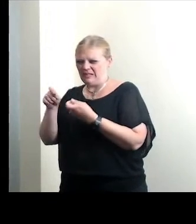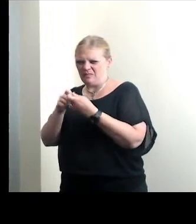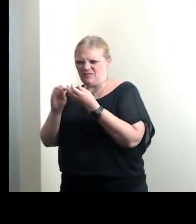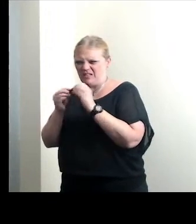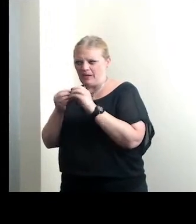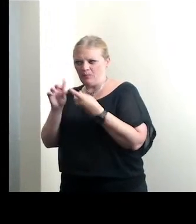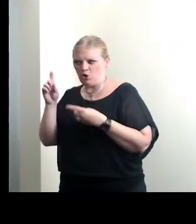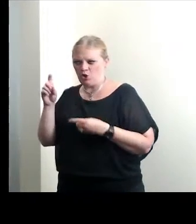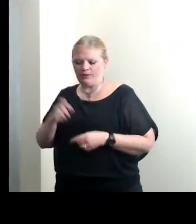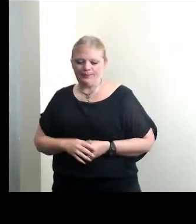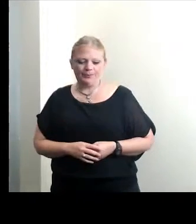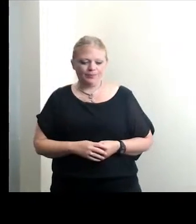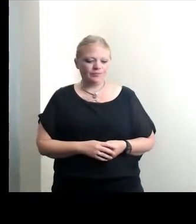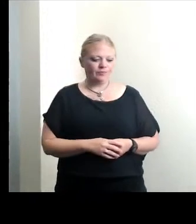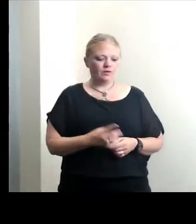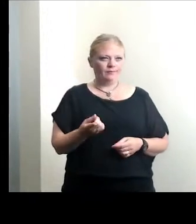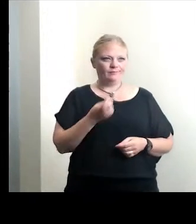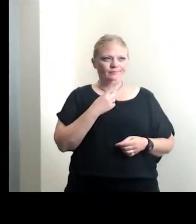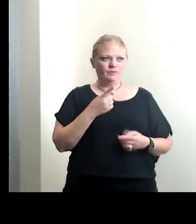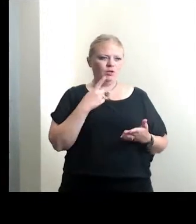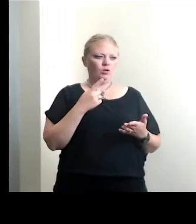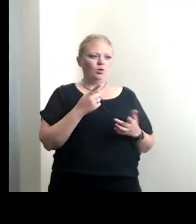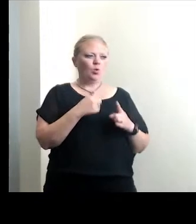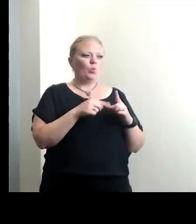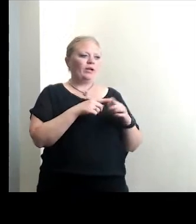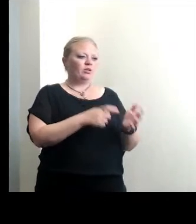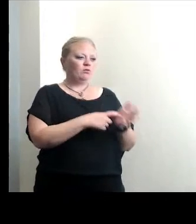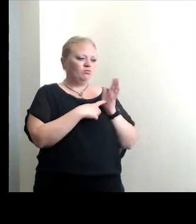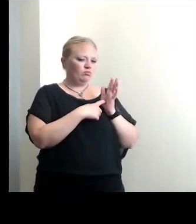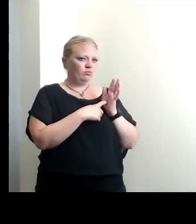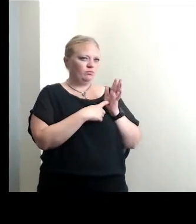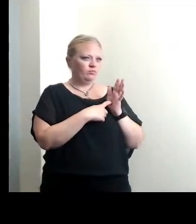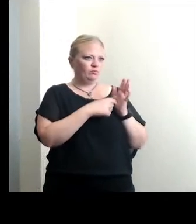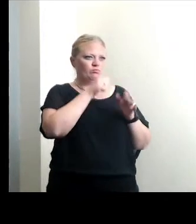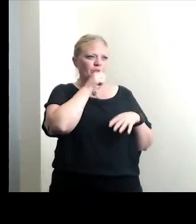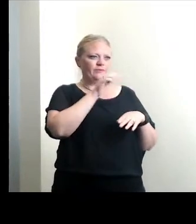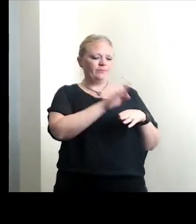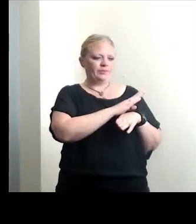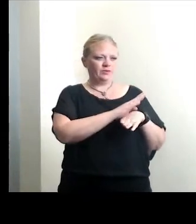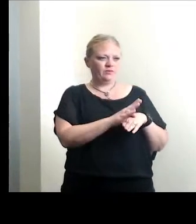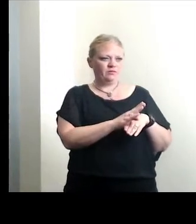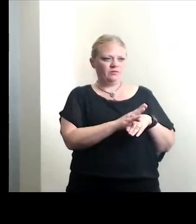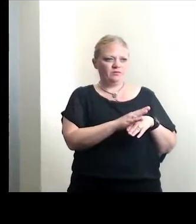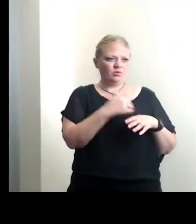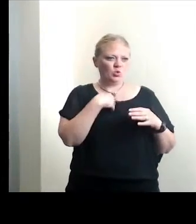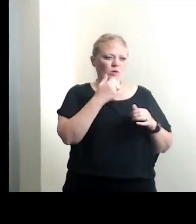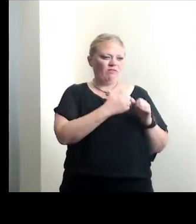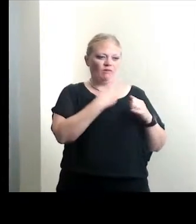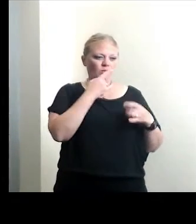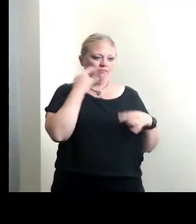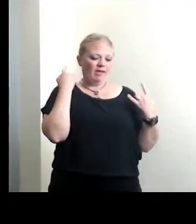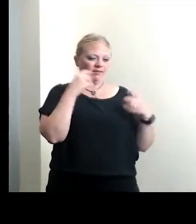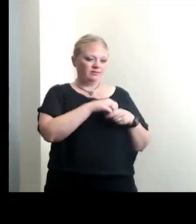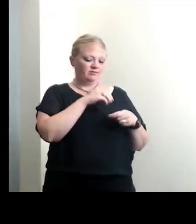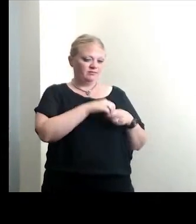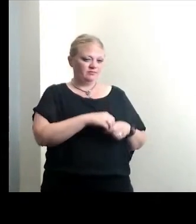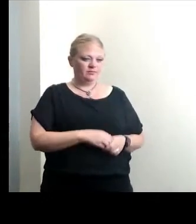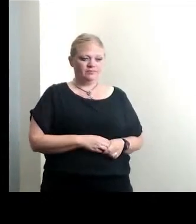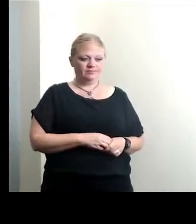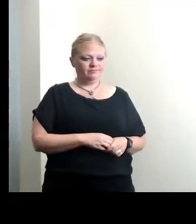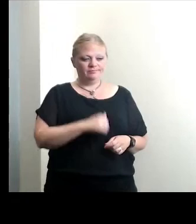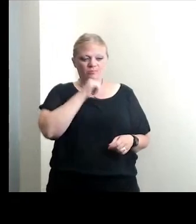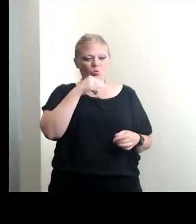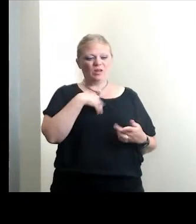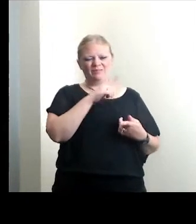you're looking at? The question is, what point do we mandate requiring private businesses to have everyone wear masks inside? I don't have